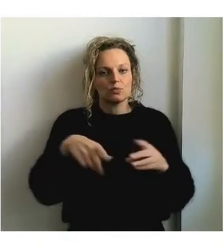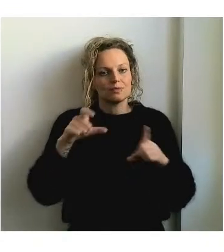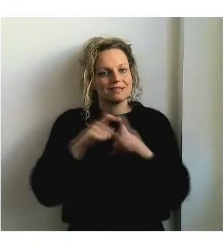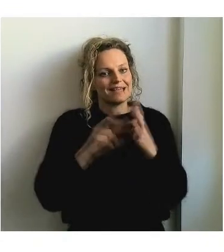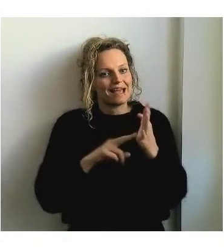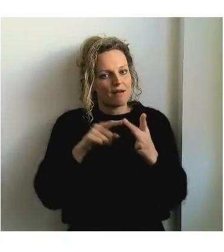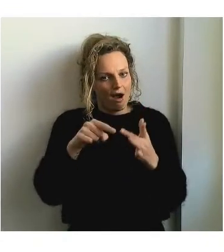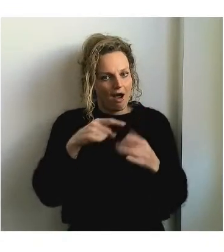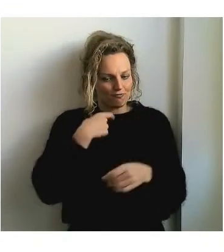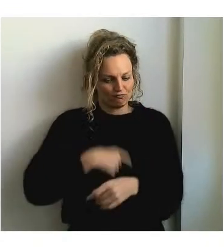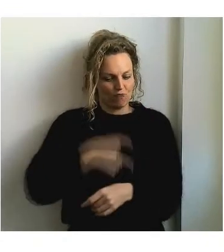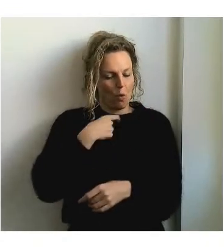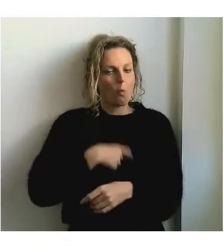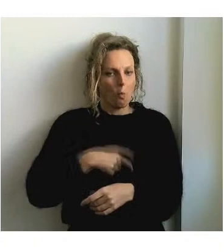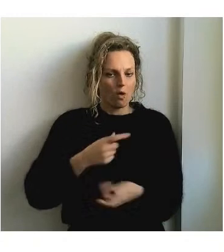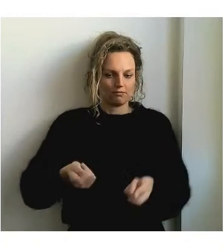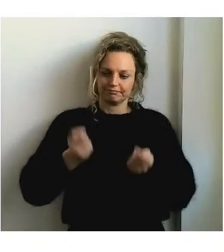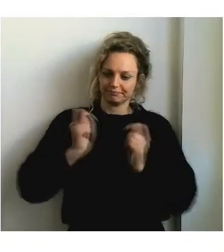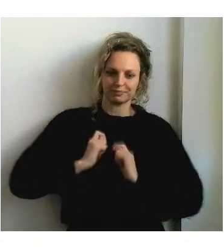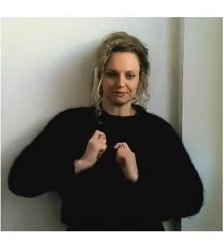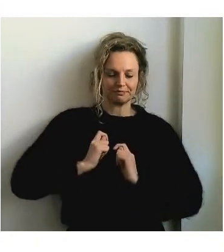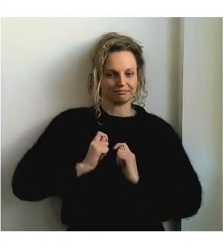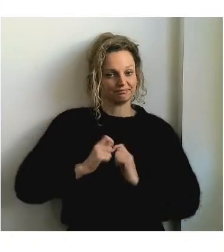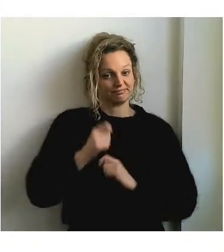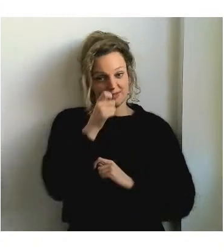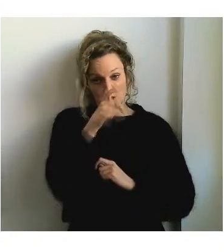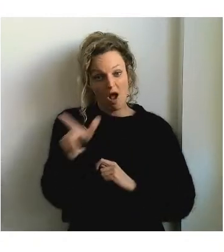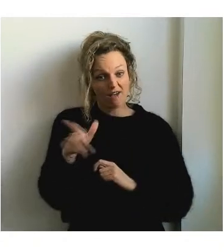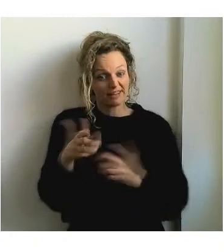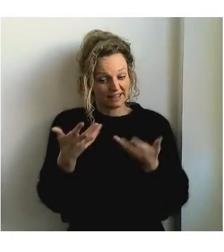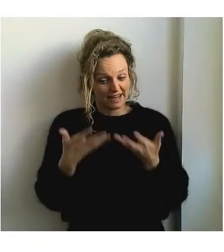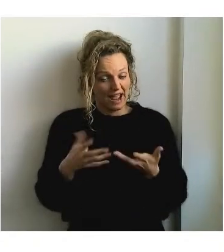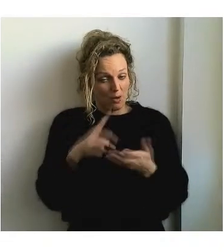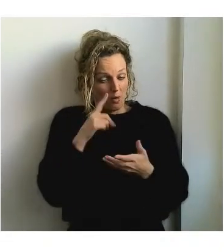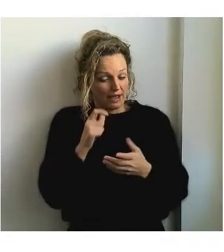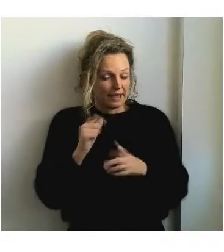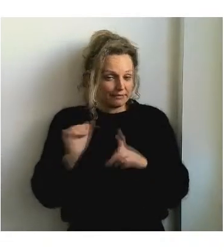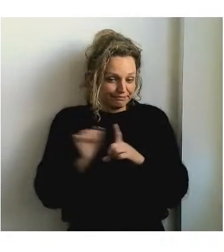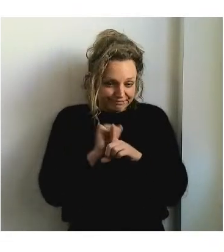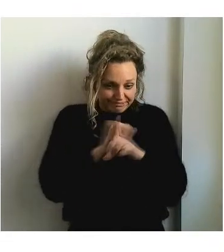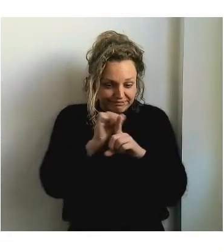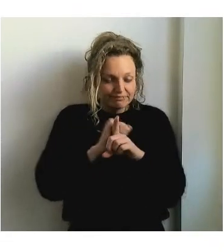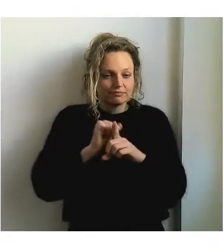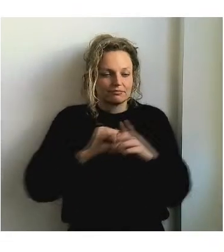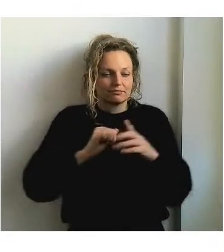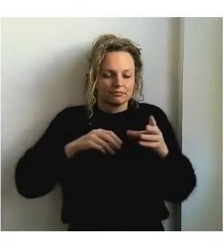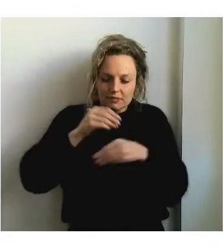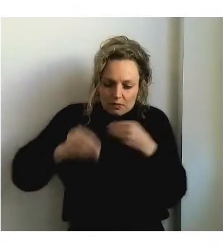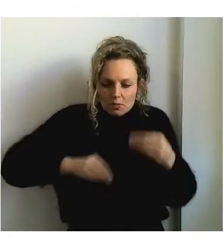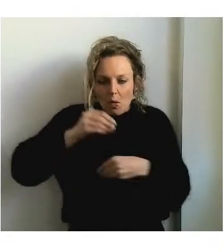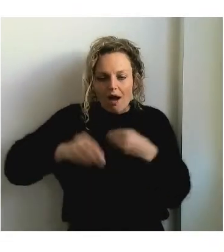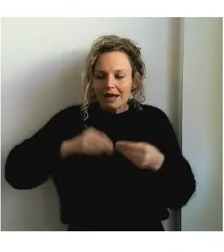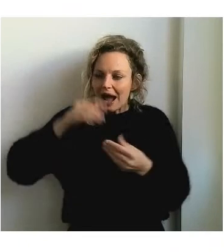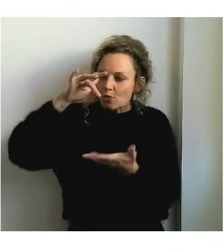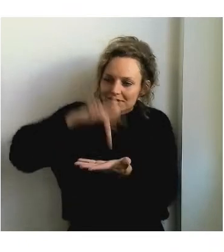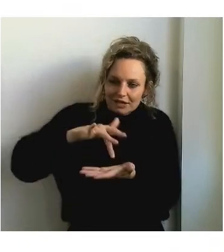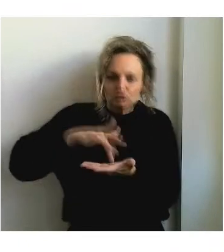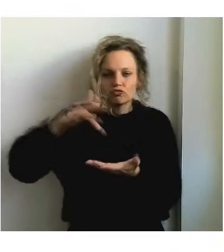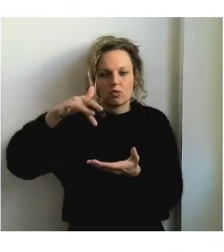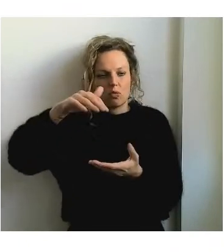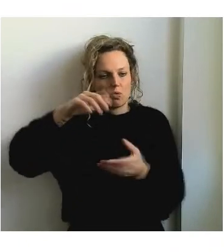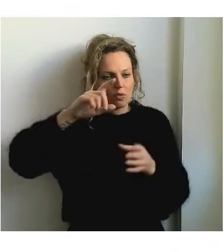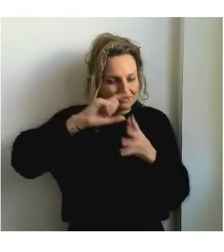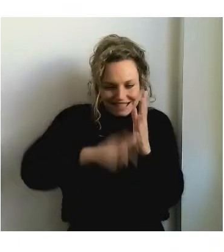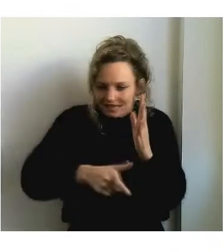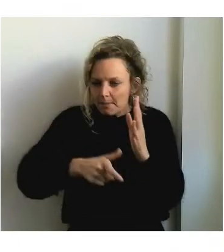kind of actually, as part of my role, get to work on our kind of central sort of disability inclusion work and make sure that I'm joining the